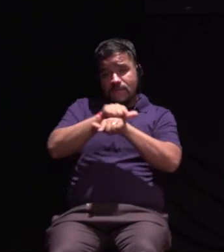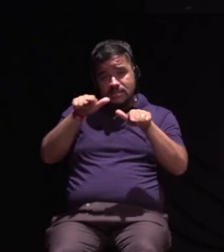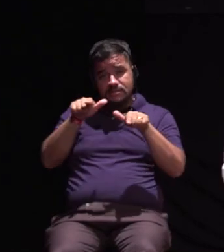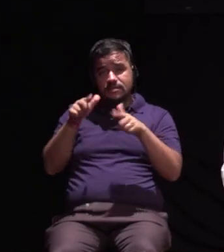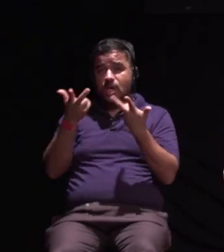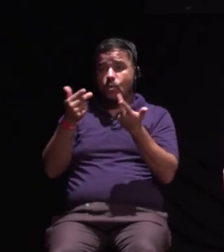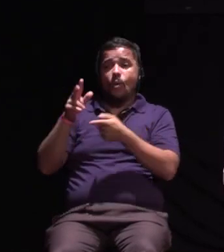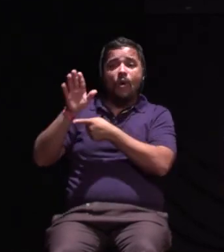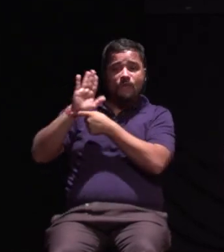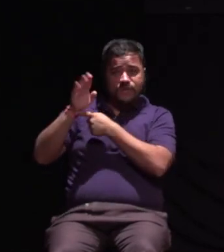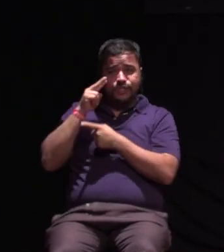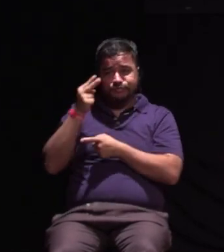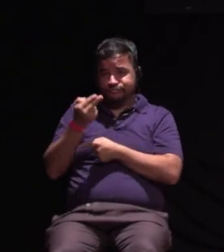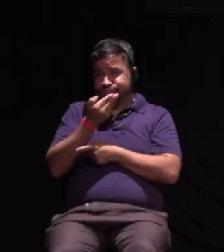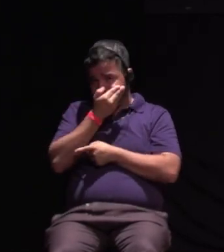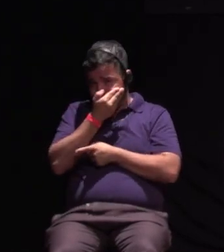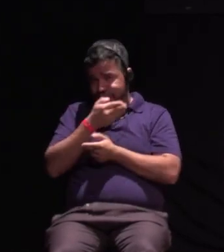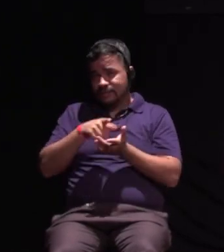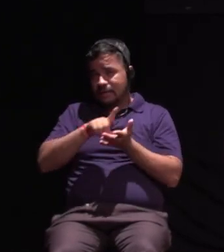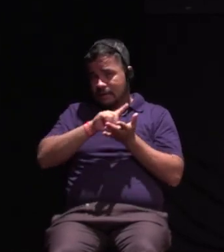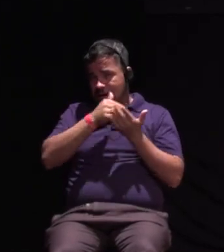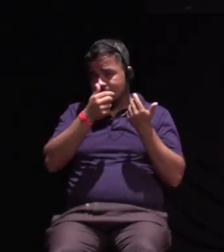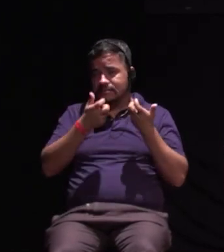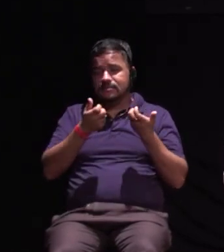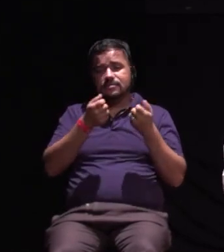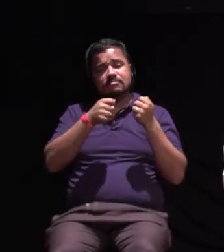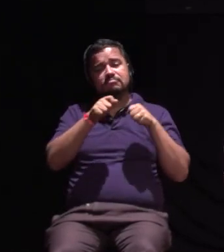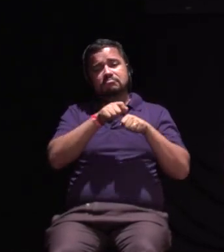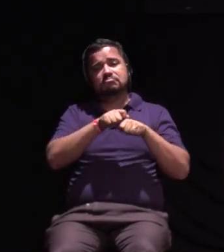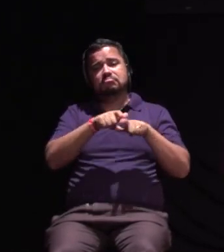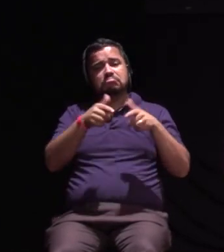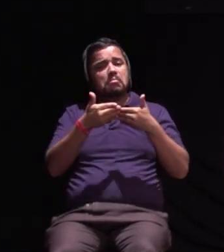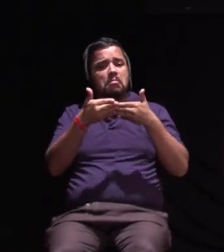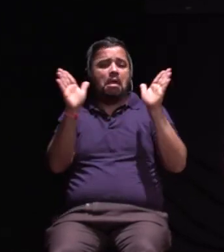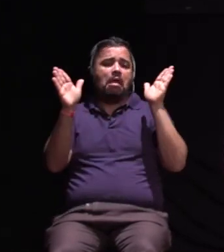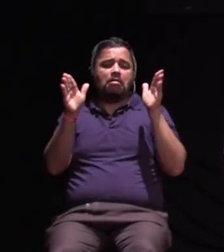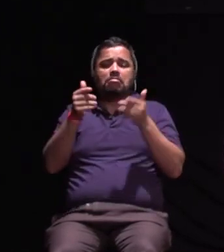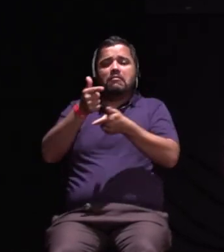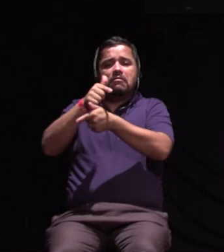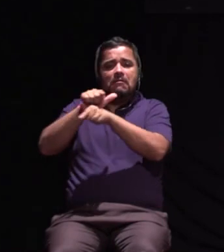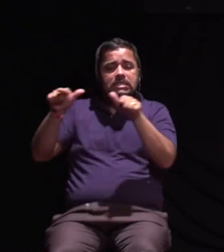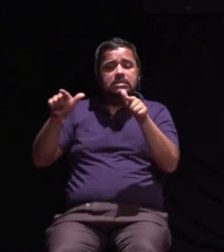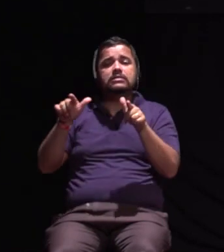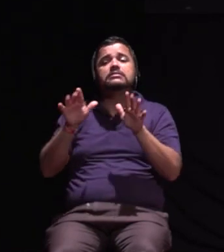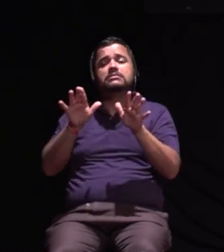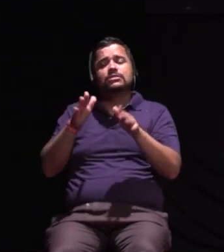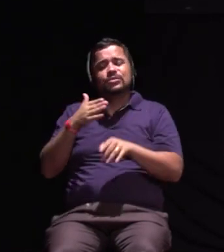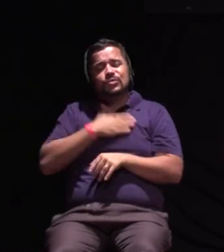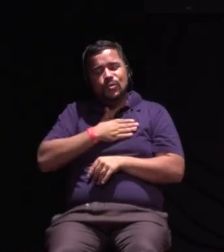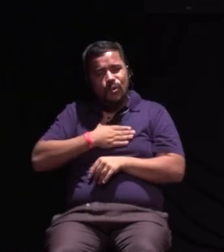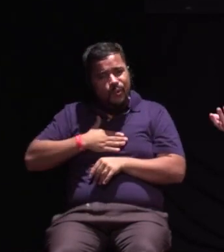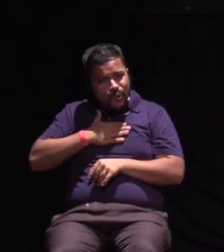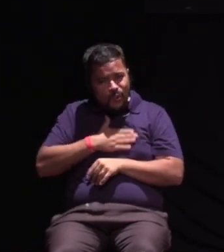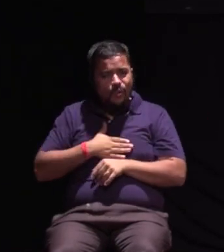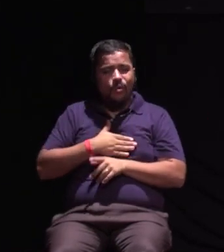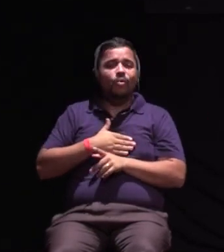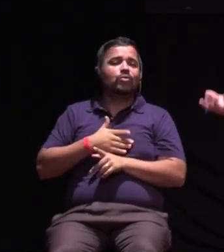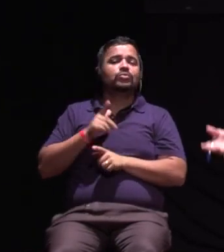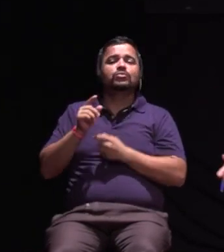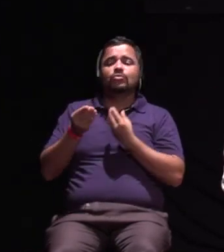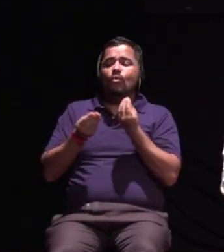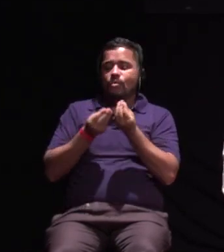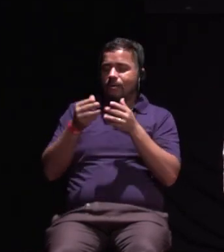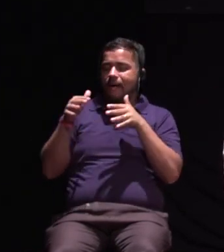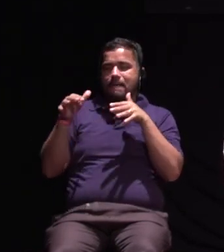many museums that we have, it's the open space. Well, what I love with this idea was it was going to be movement, so nothing, everybody can